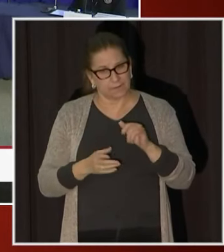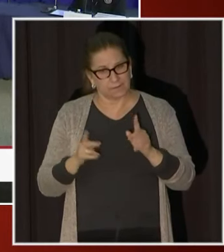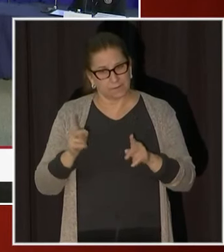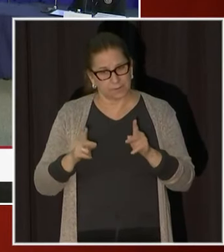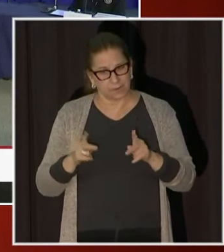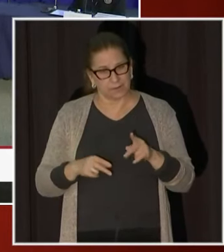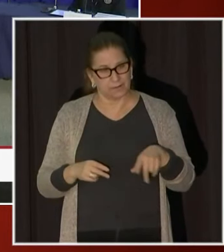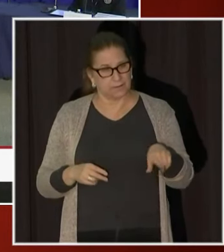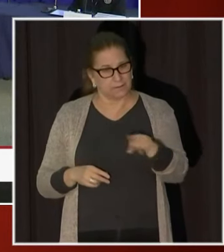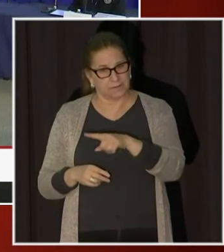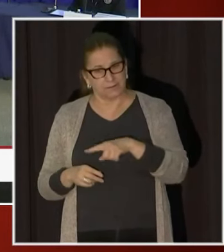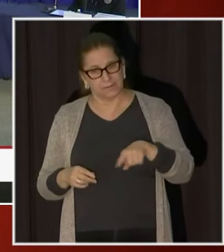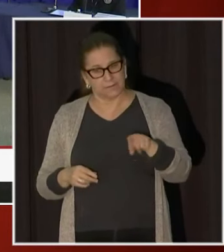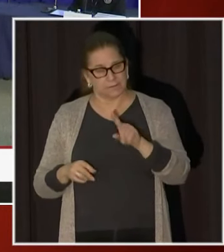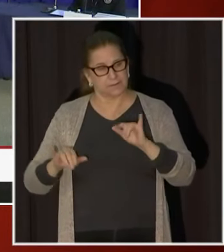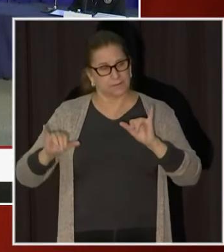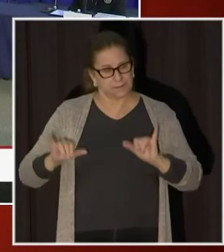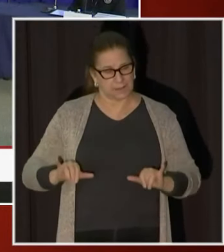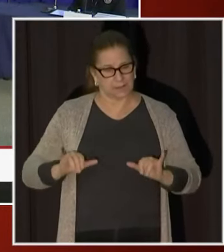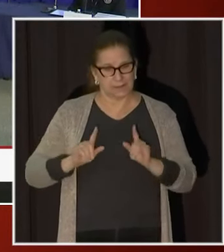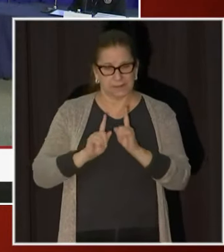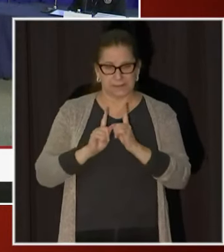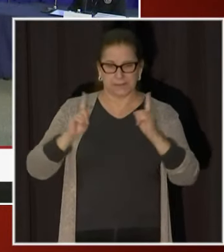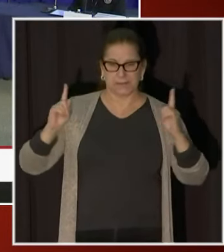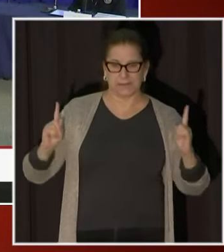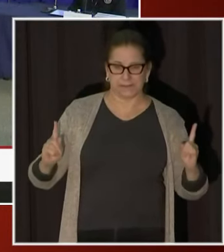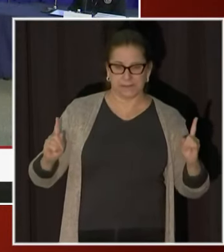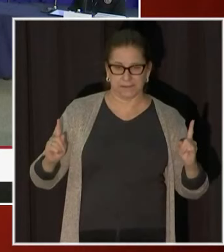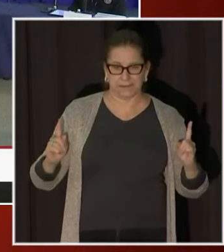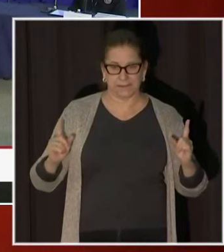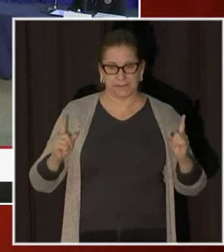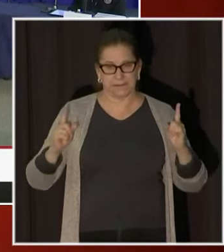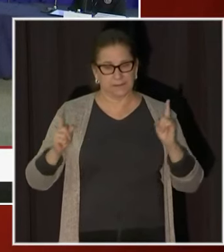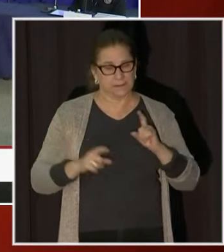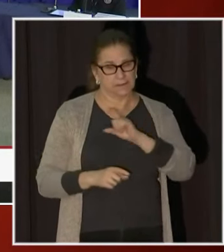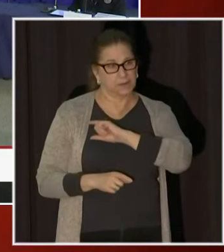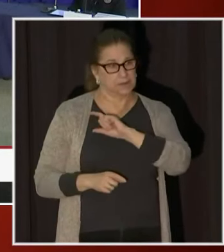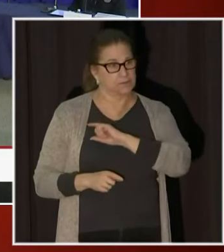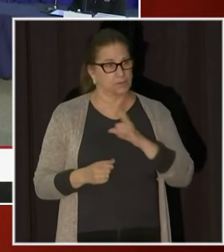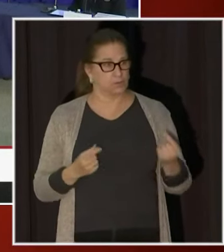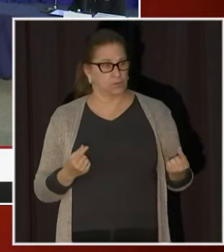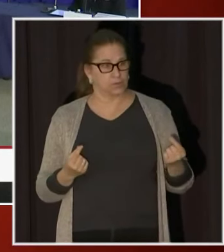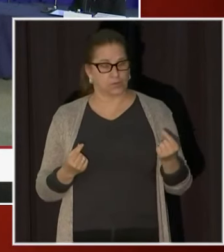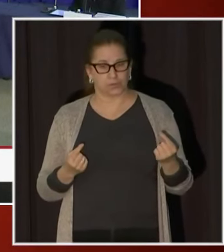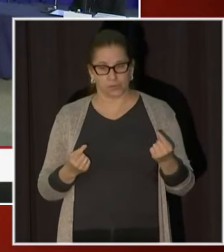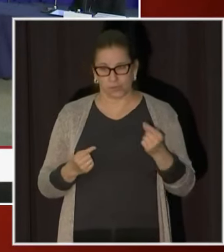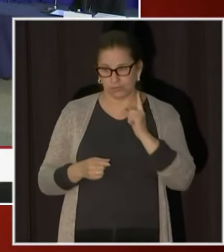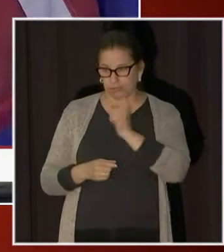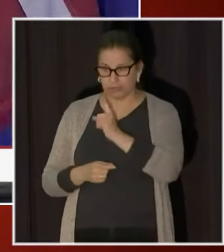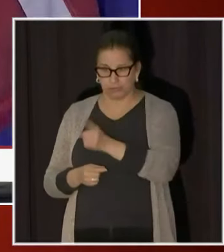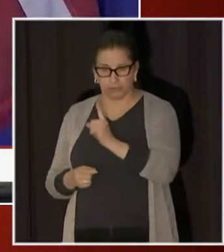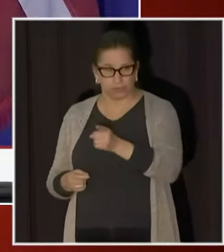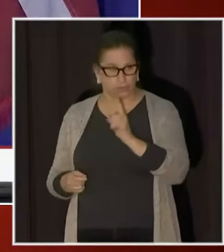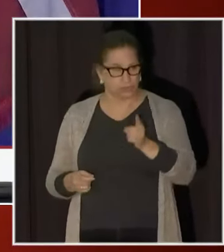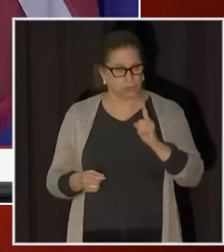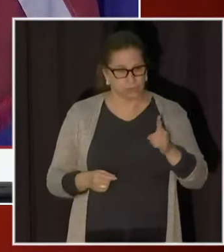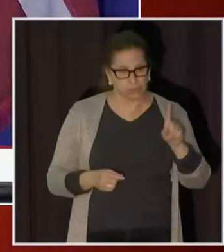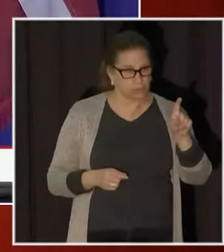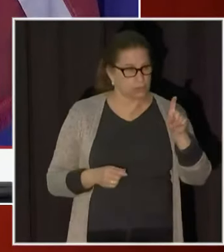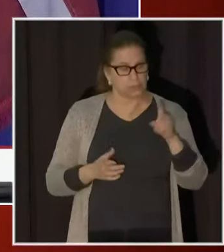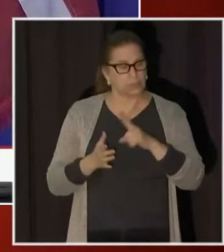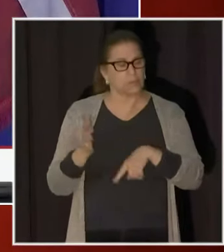social distancing, and what role will law enforcement play in that? Law enforcement